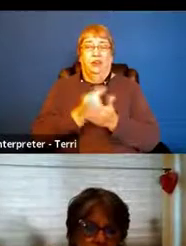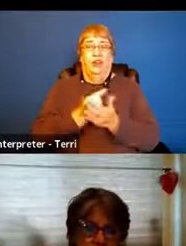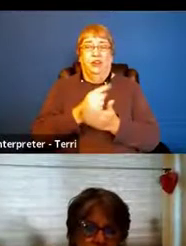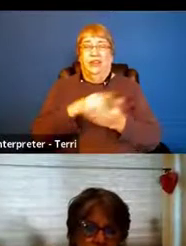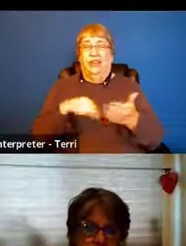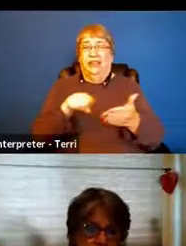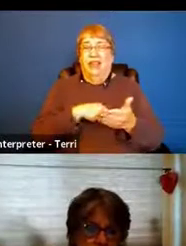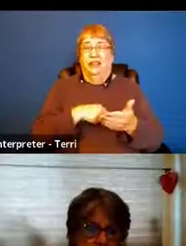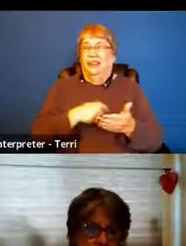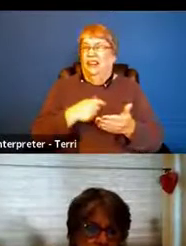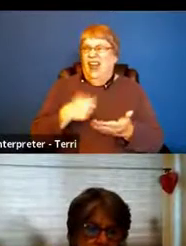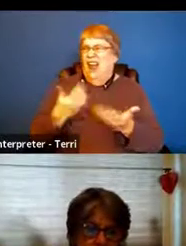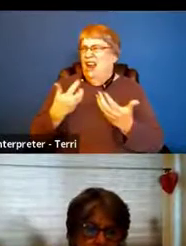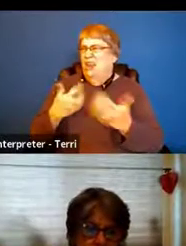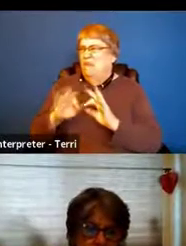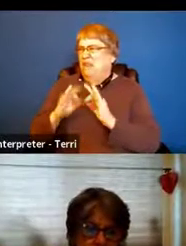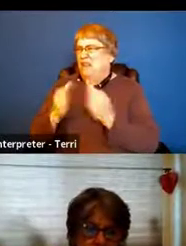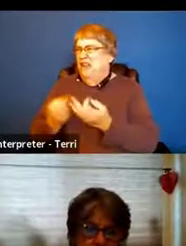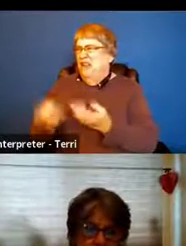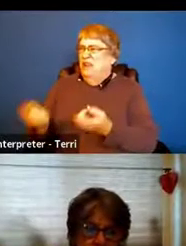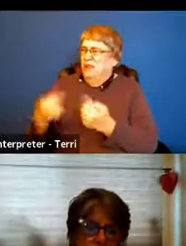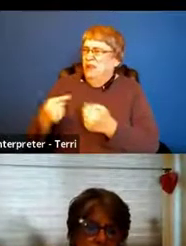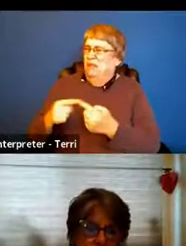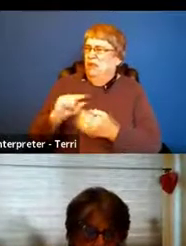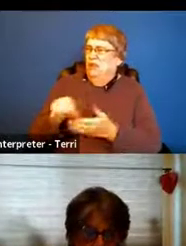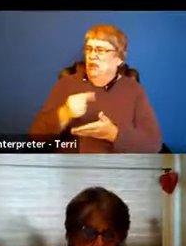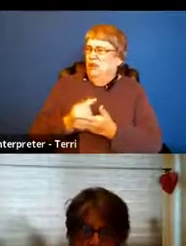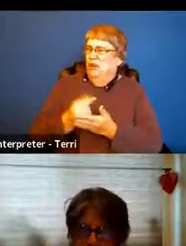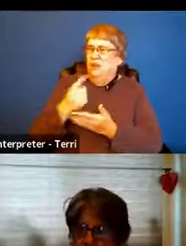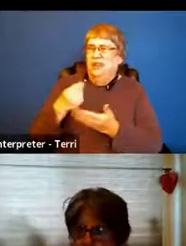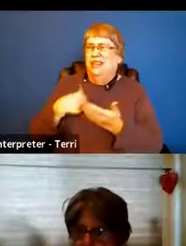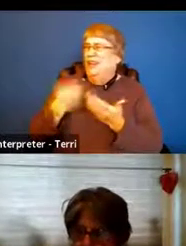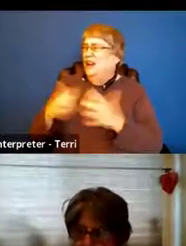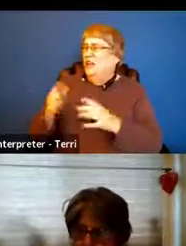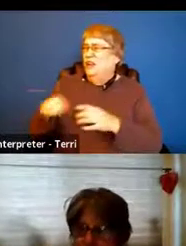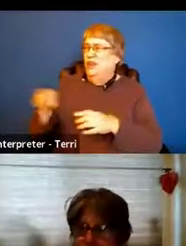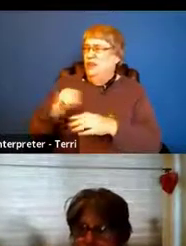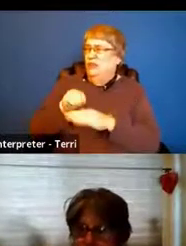graduation anyway, because I don't want to risk them getting coronavirus.